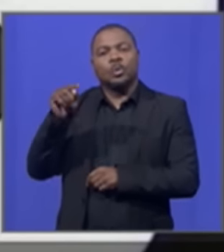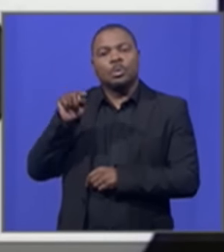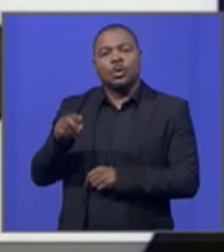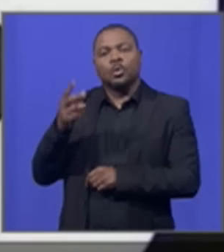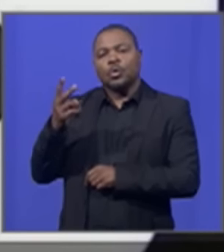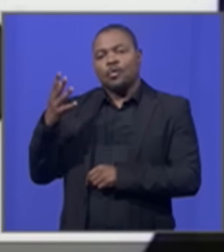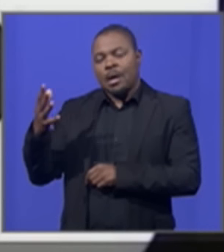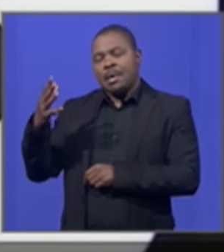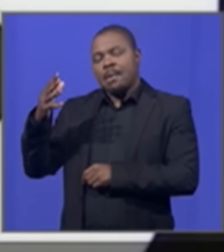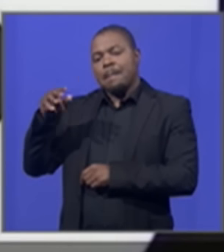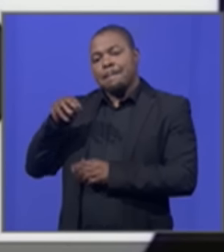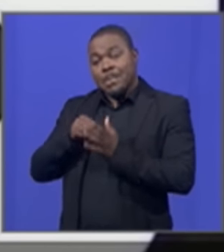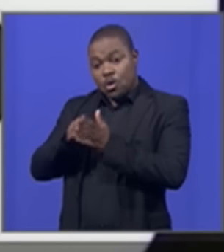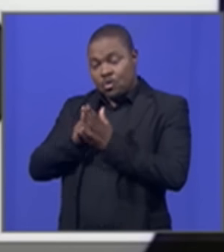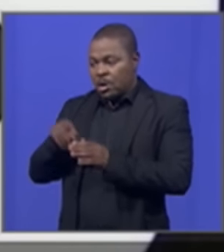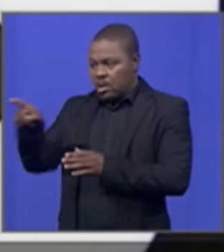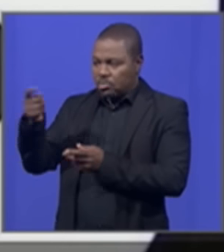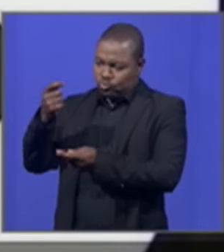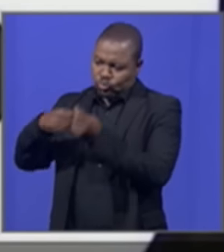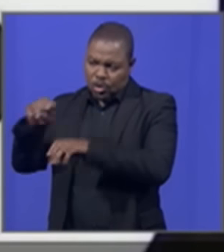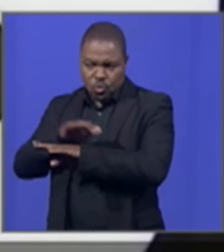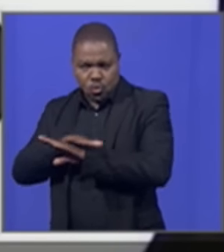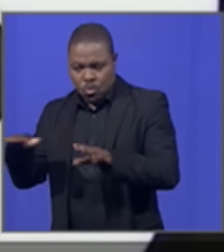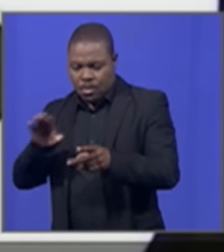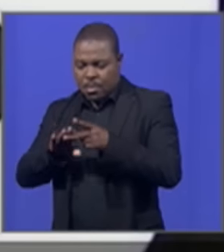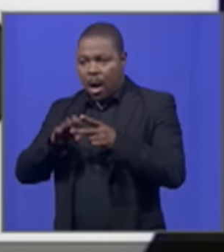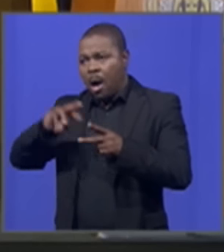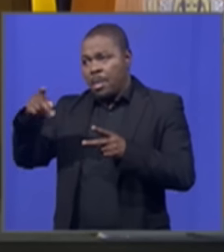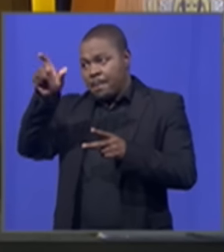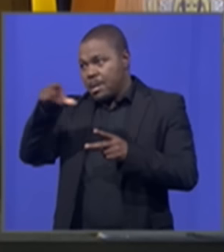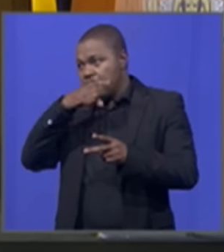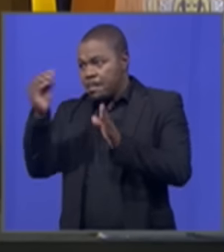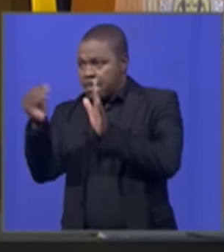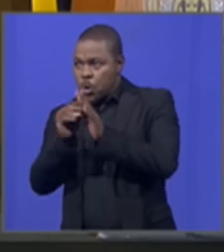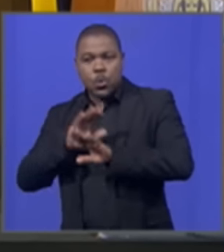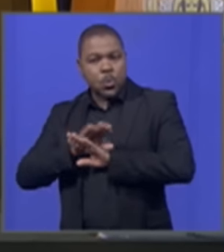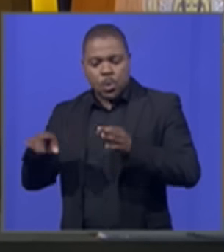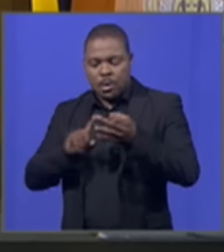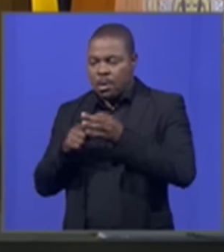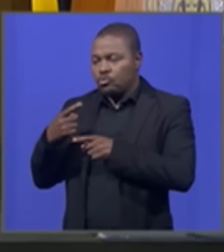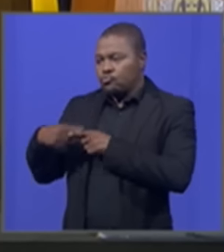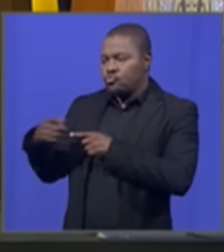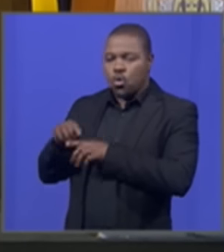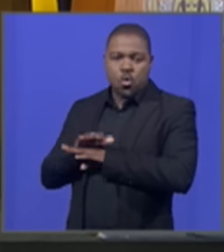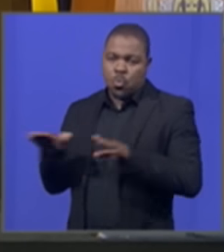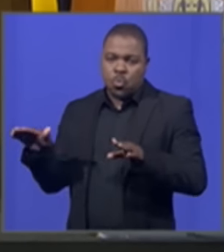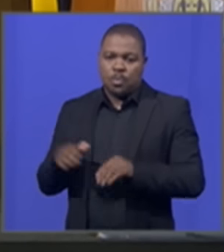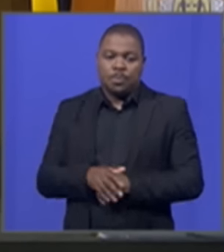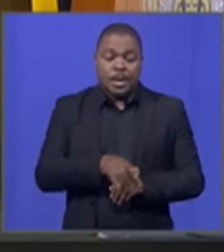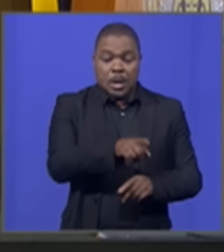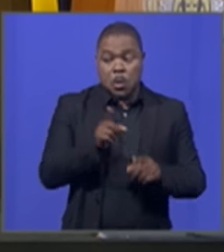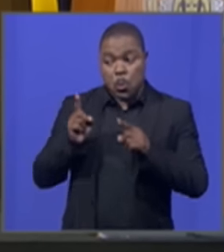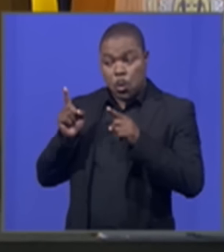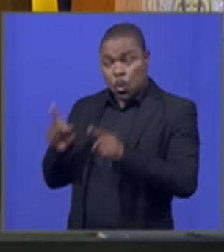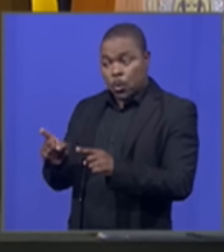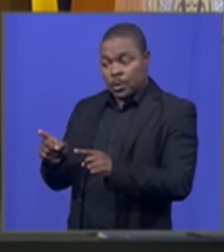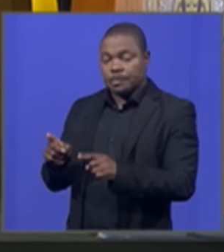2,250 di seke tša rekišwa tša išwa maineng a motho yo mongwe go ba gona go hirišwa. Taelo yeo e